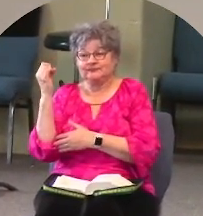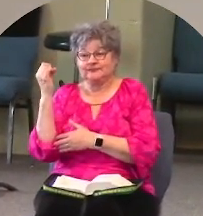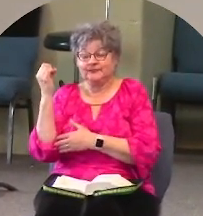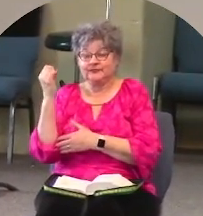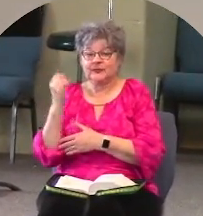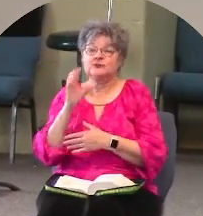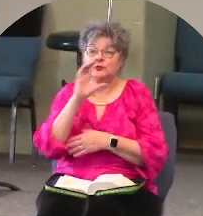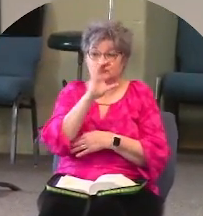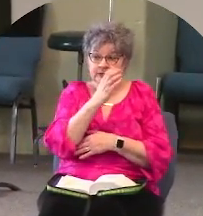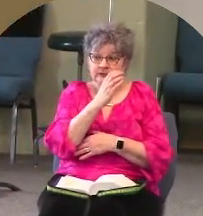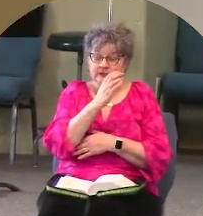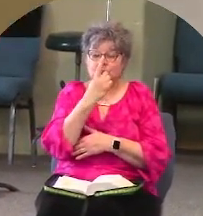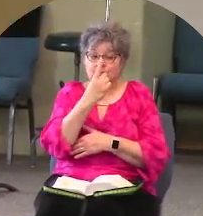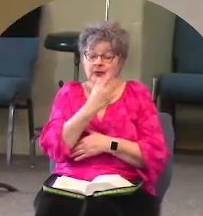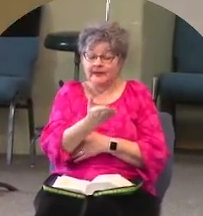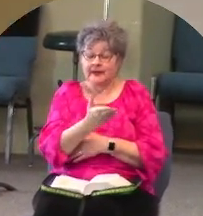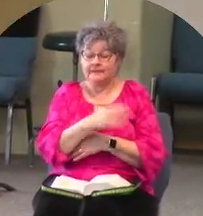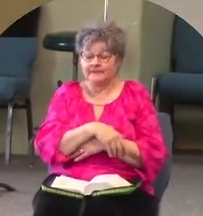is one thing.